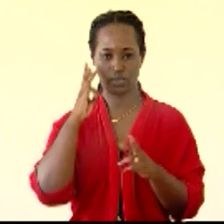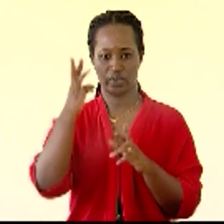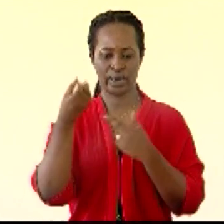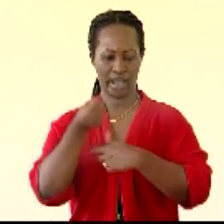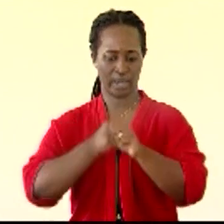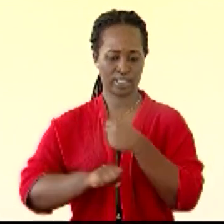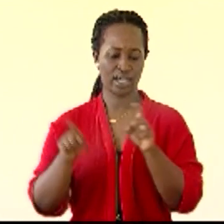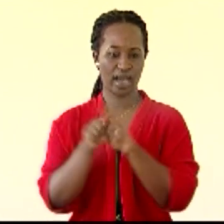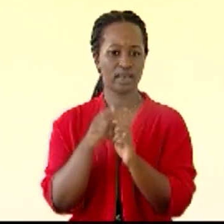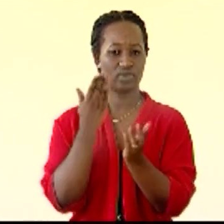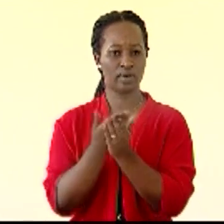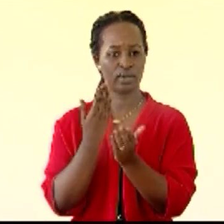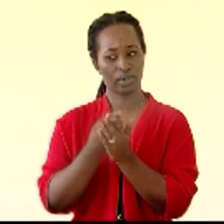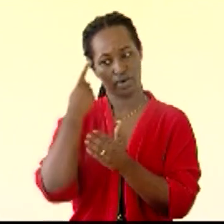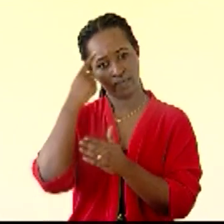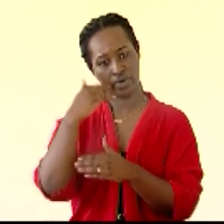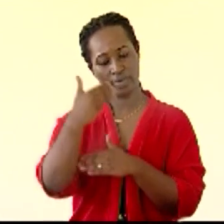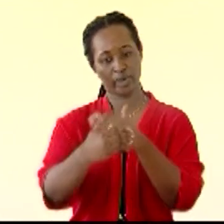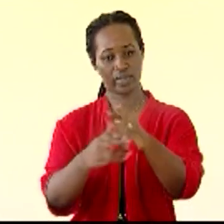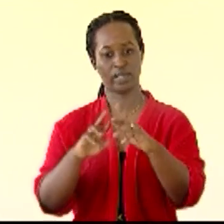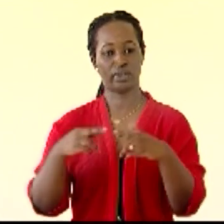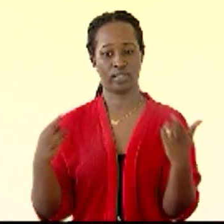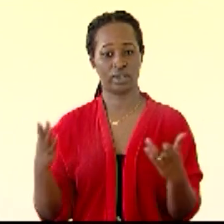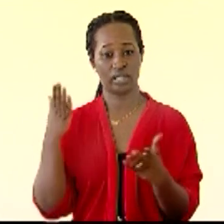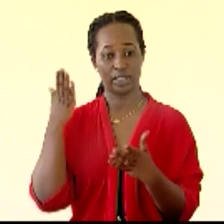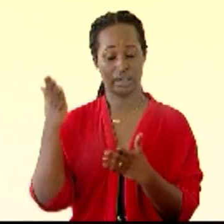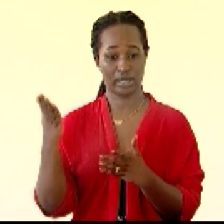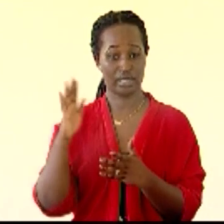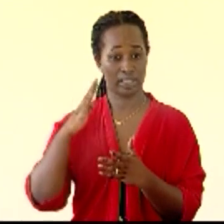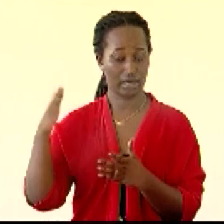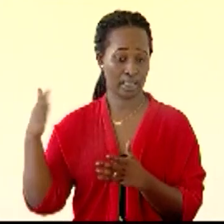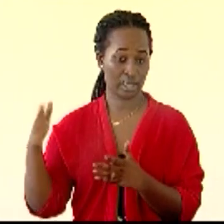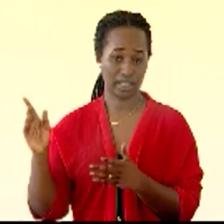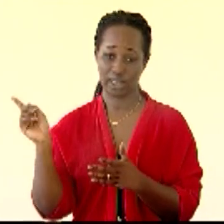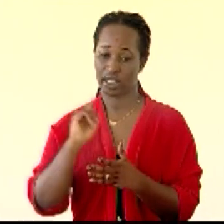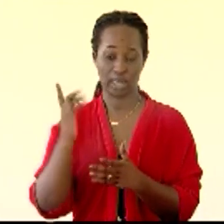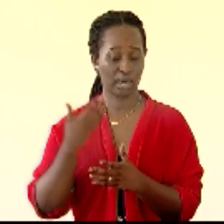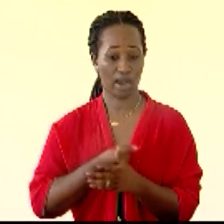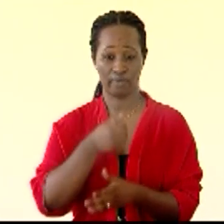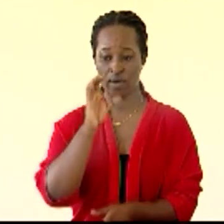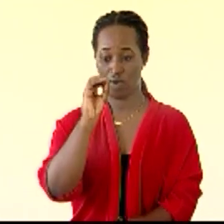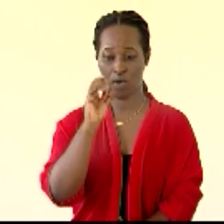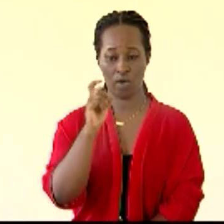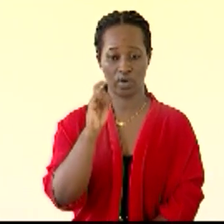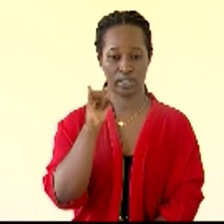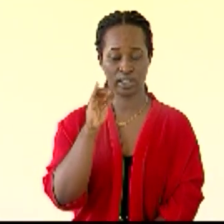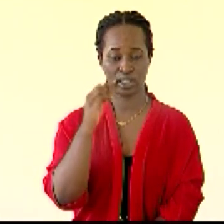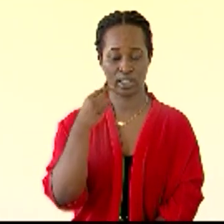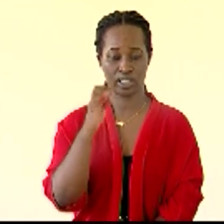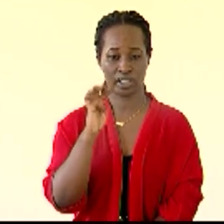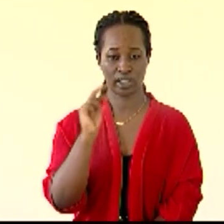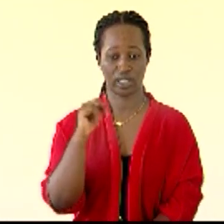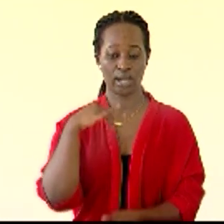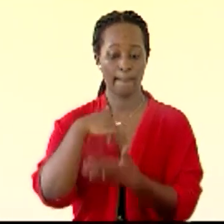requirements for the preceding reaction. This area does not have oxygen because there are